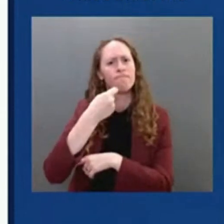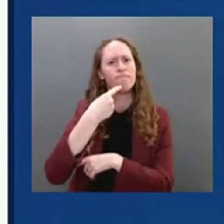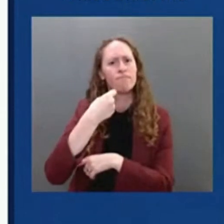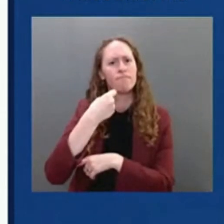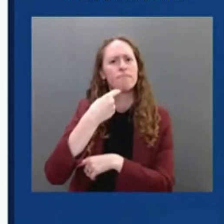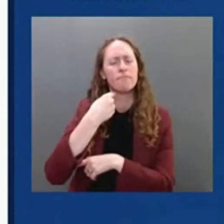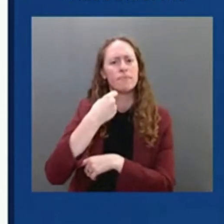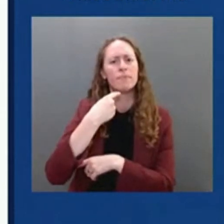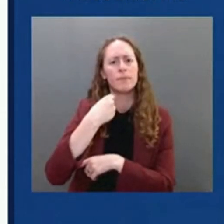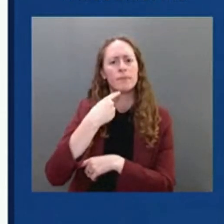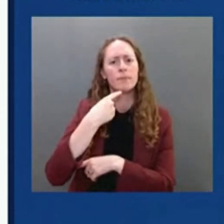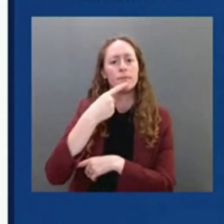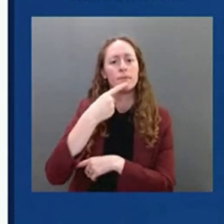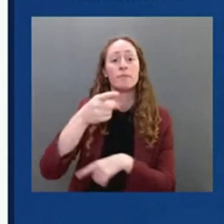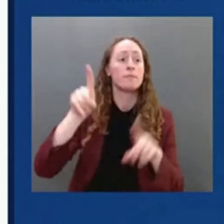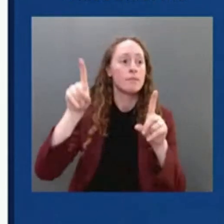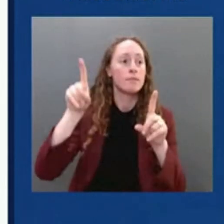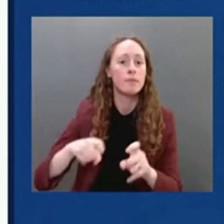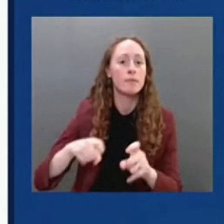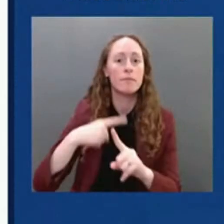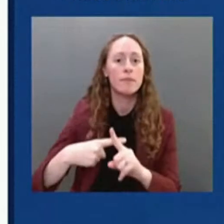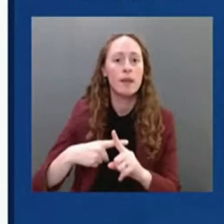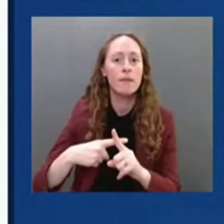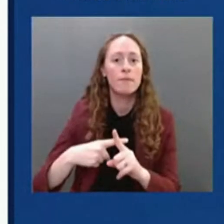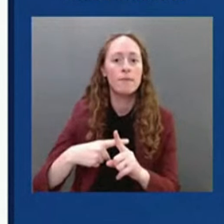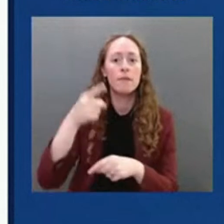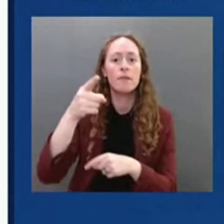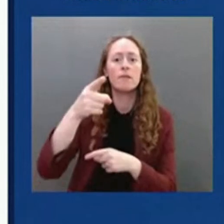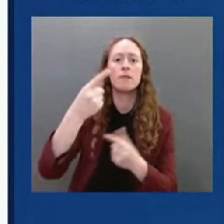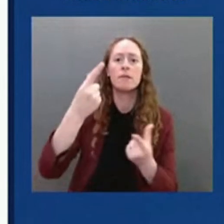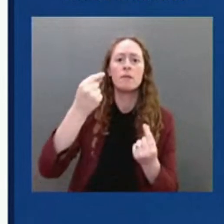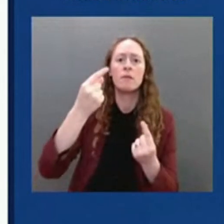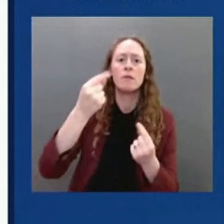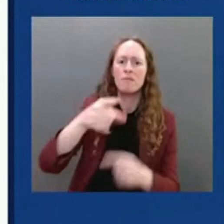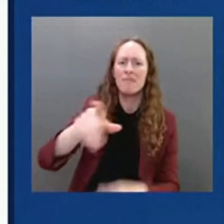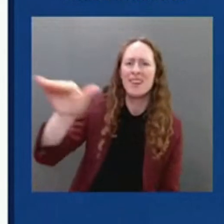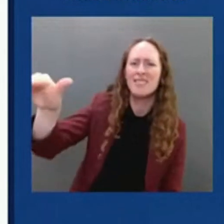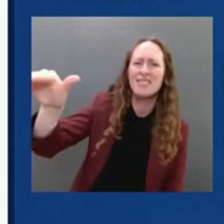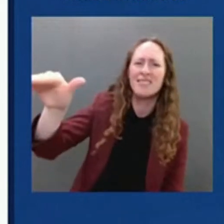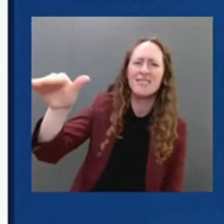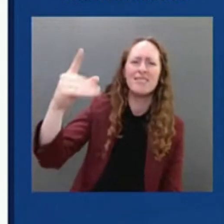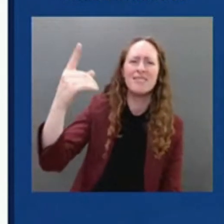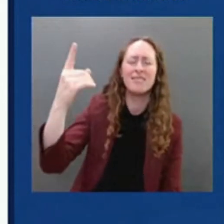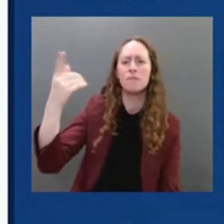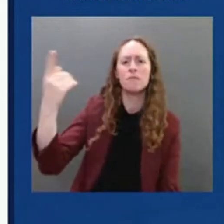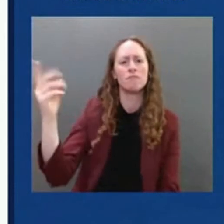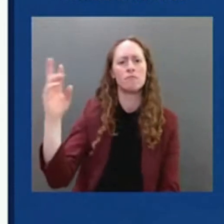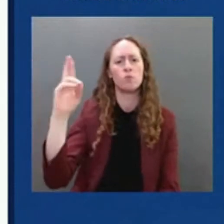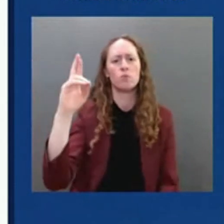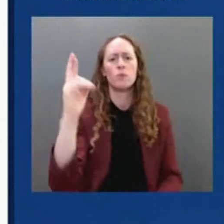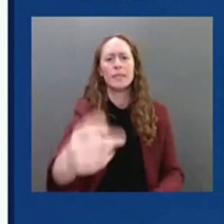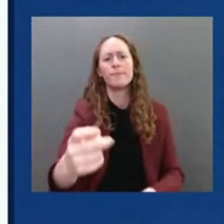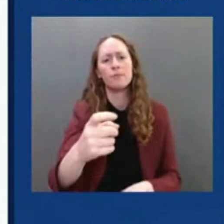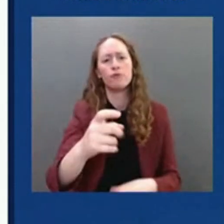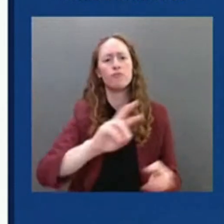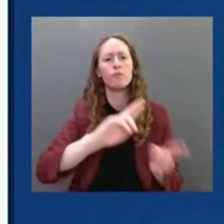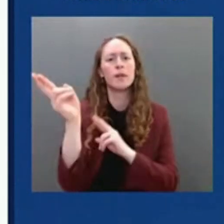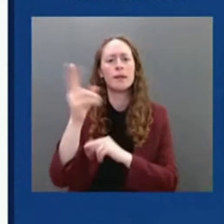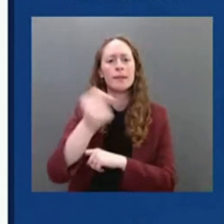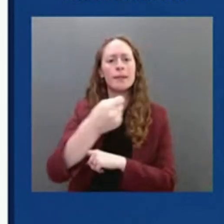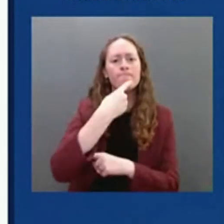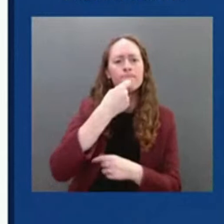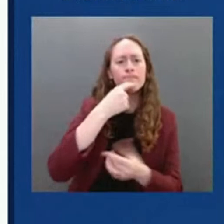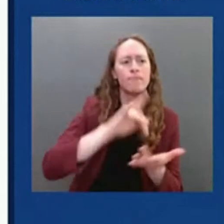healthcare provider as soon as possible about treatment options, including tests to treat.